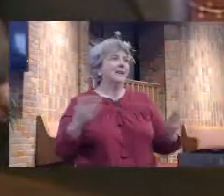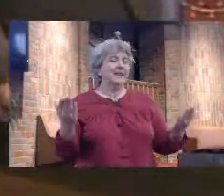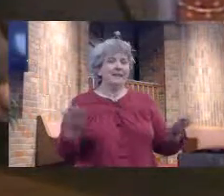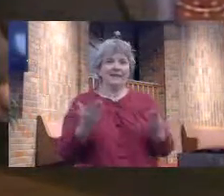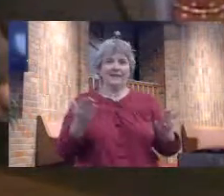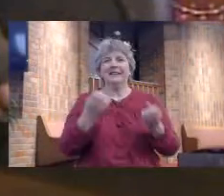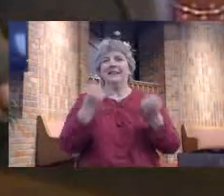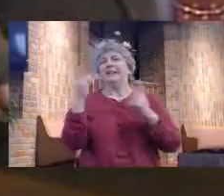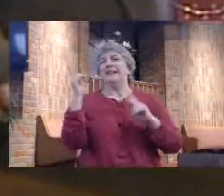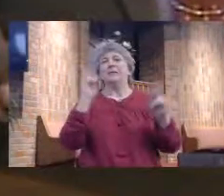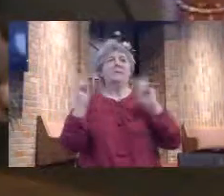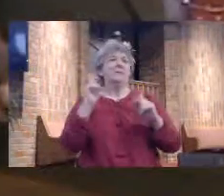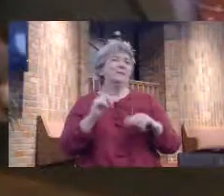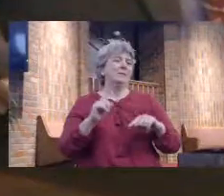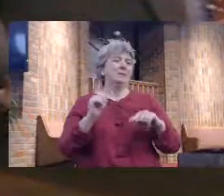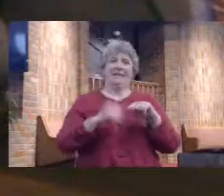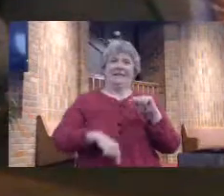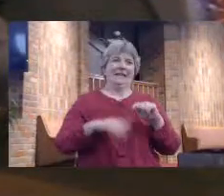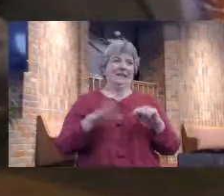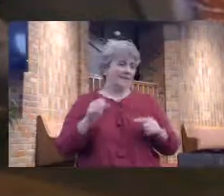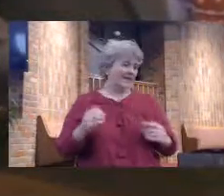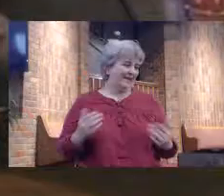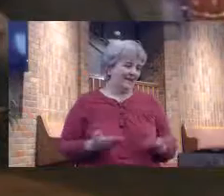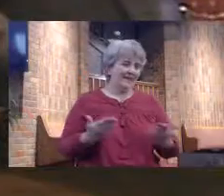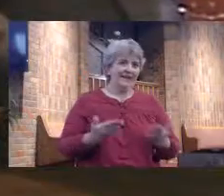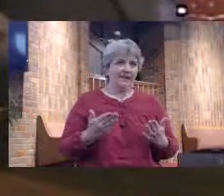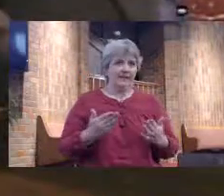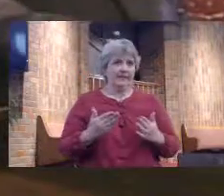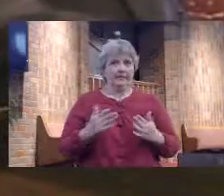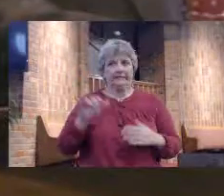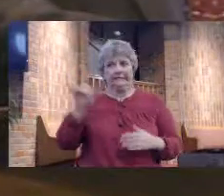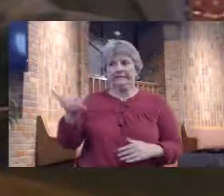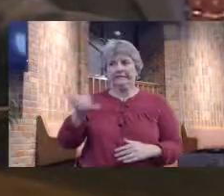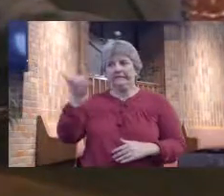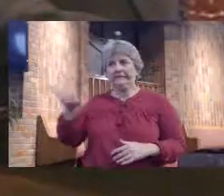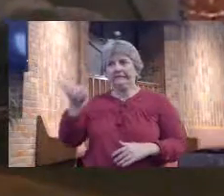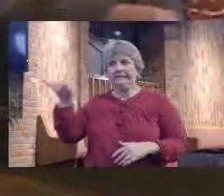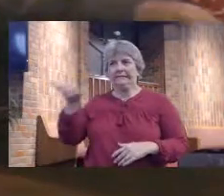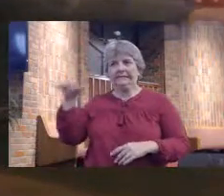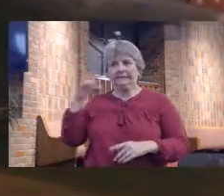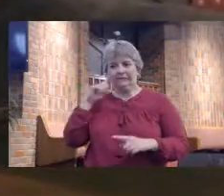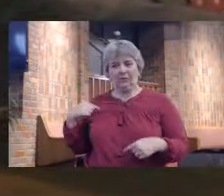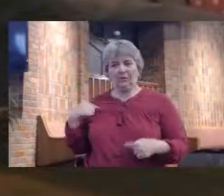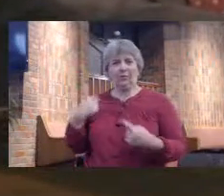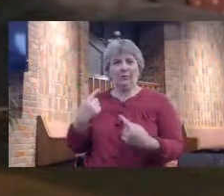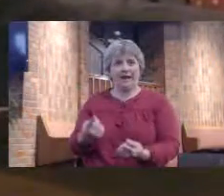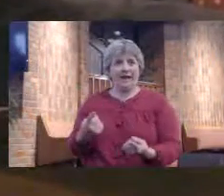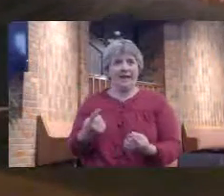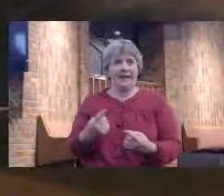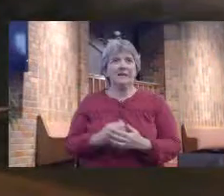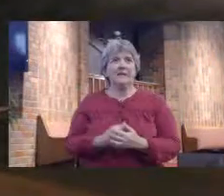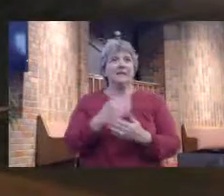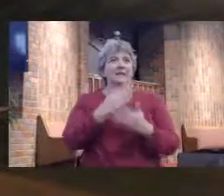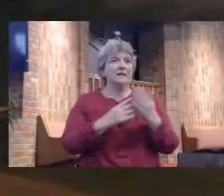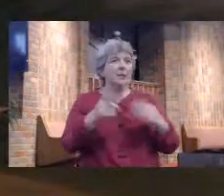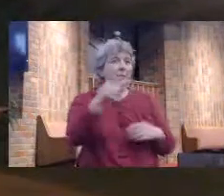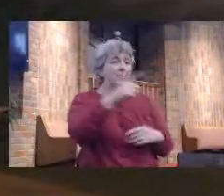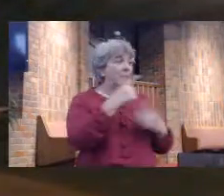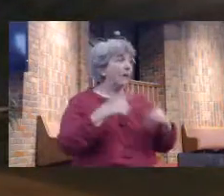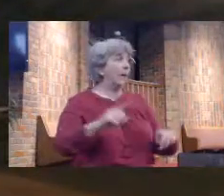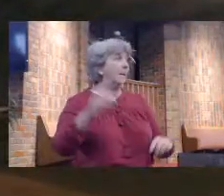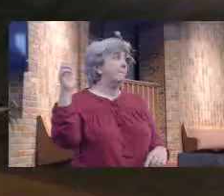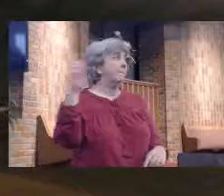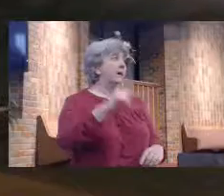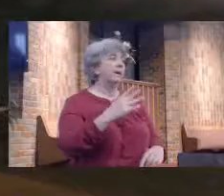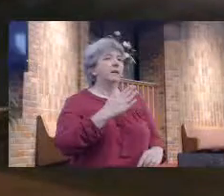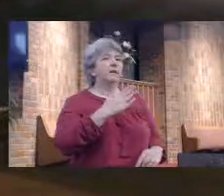not able to be with us this morning and have been out for some time. And if you're of that group and have been away from us and are back, we're glad that you're